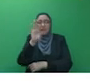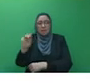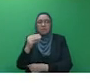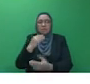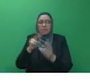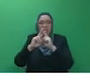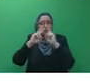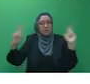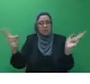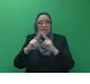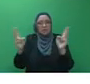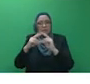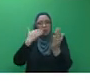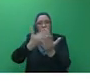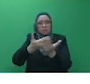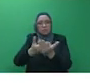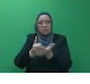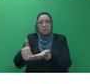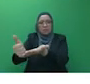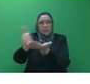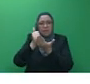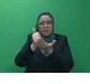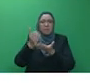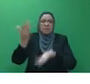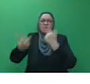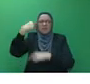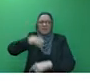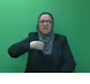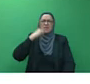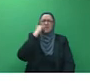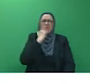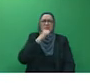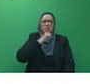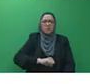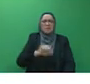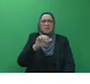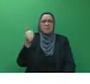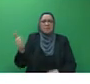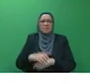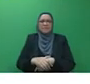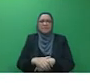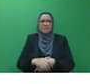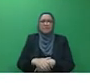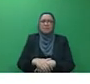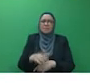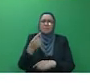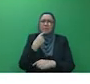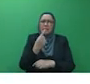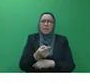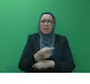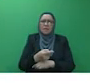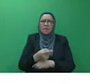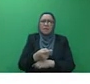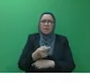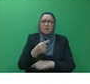also we've also got the older people you know those the the legends of radio people you're trying to take a knock at me not you but no but no